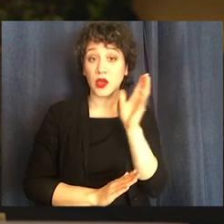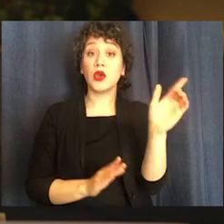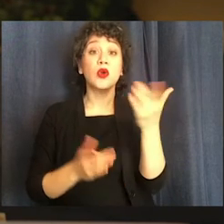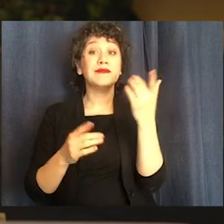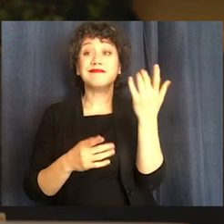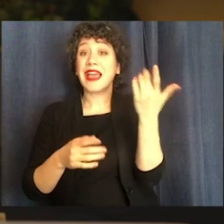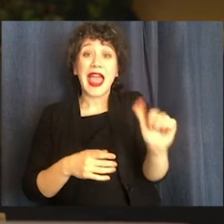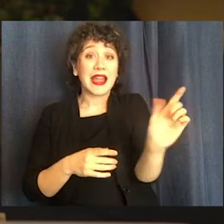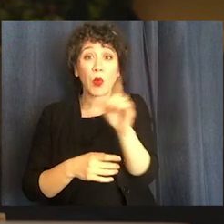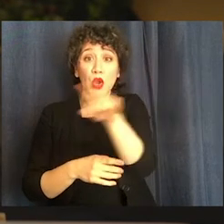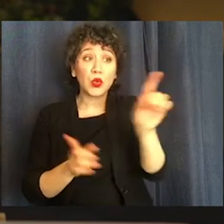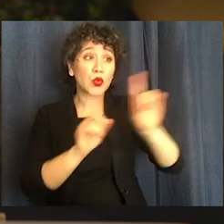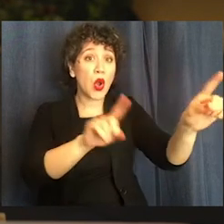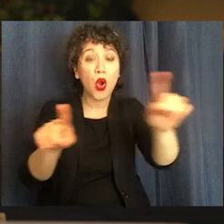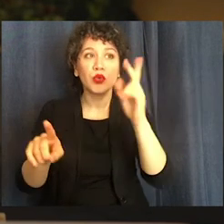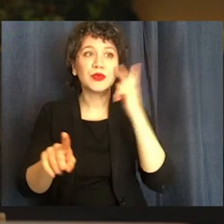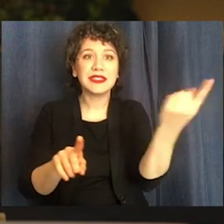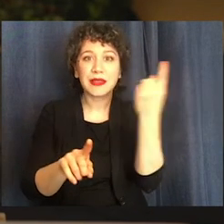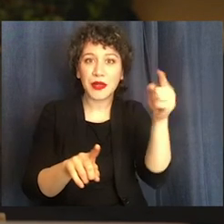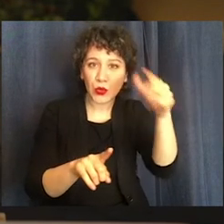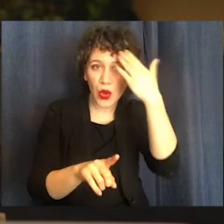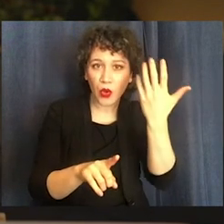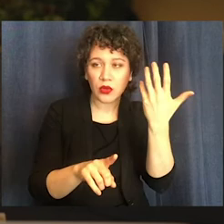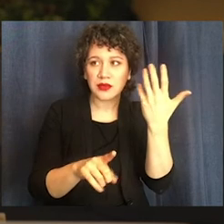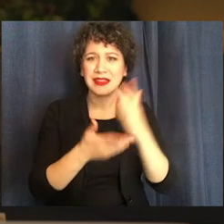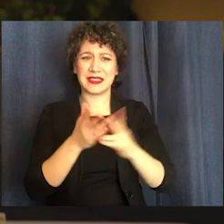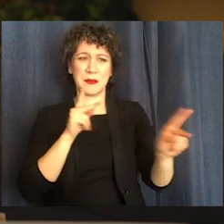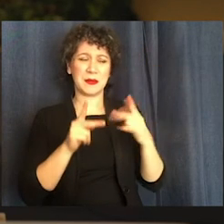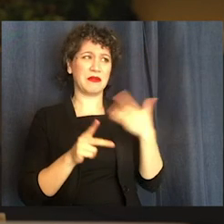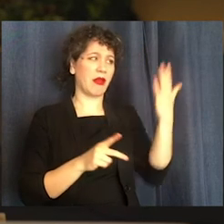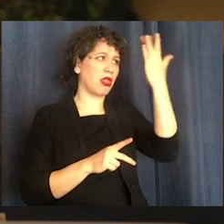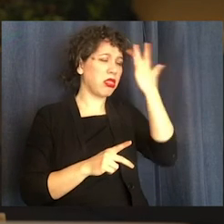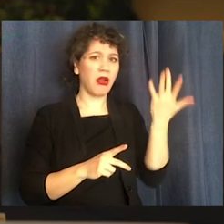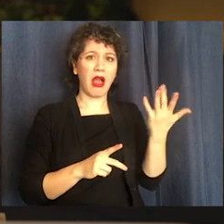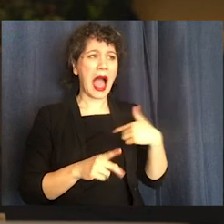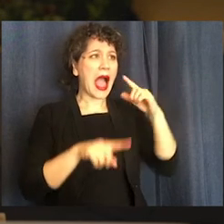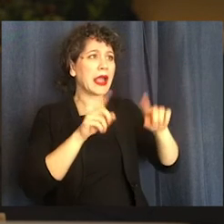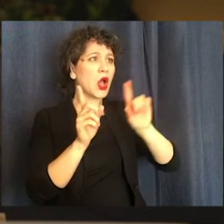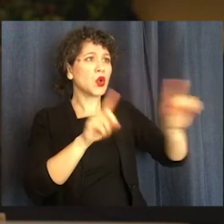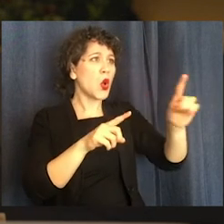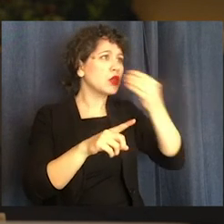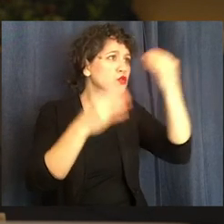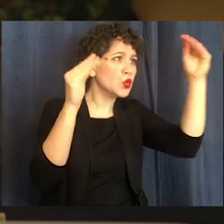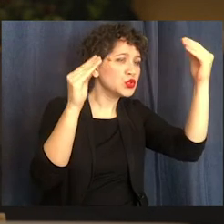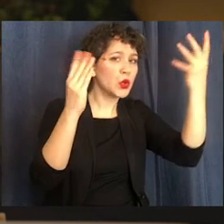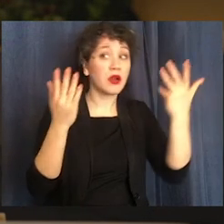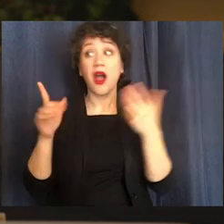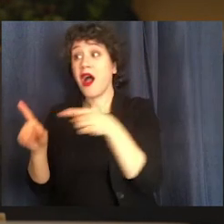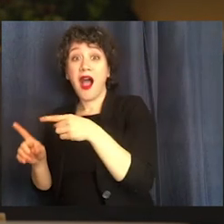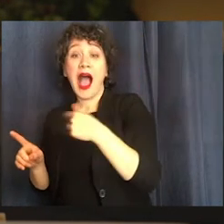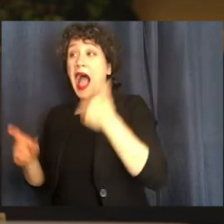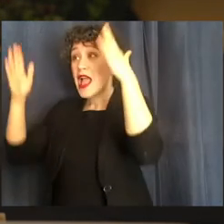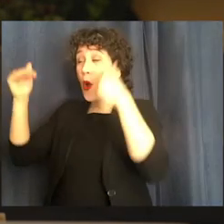say, I sure hope I run into so-and-so at Freddy's. Whatever it may be, everyone secretly admires it. I have always known that this